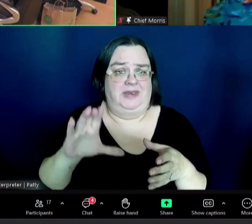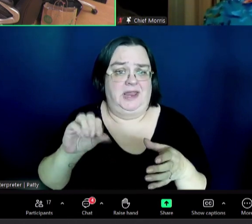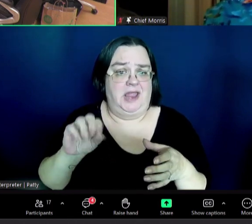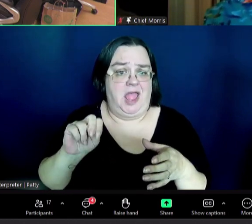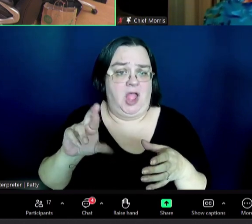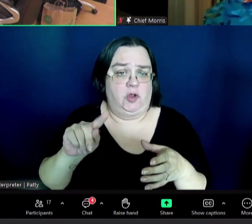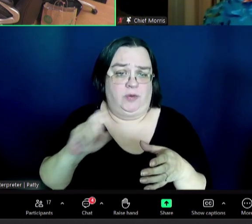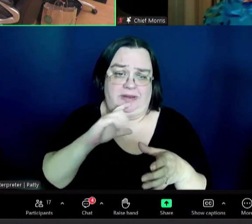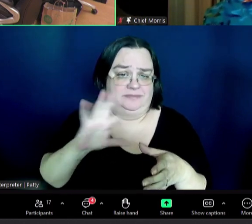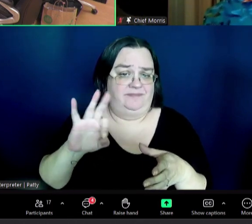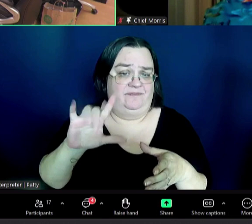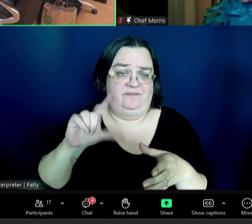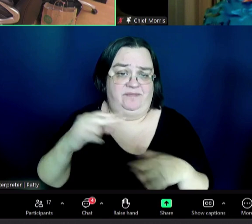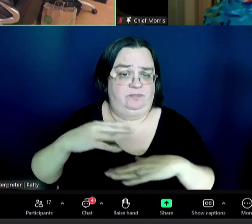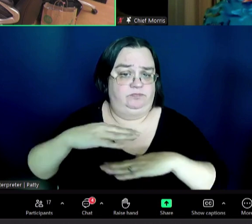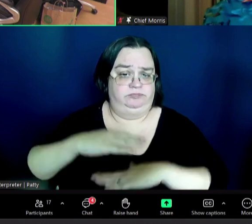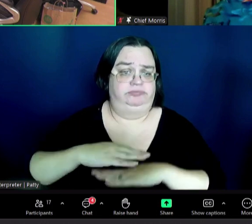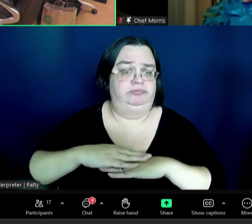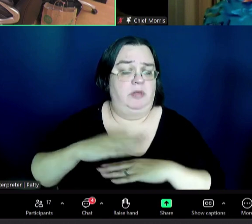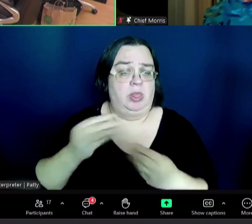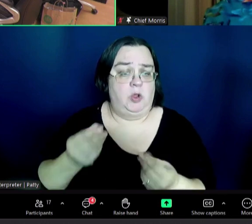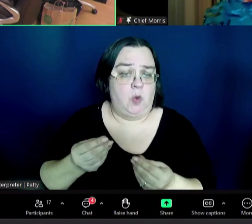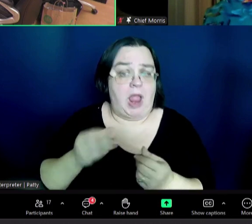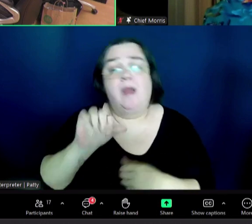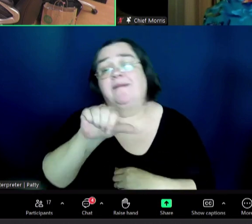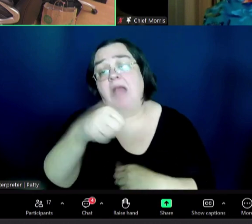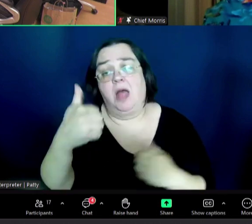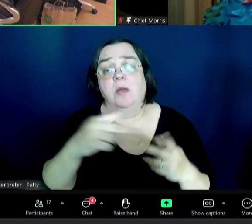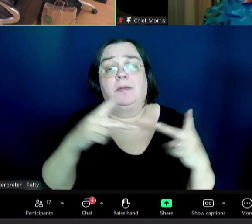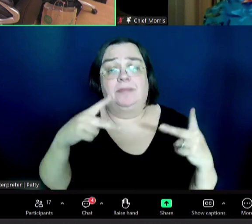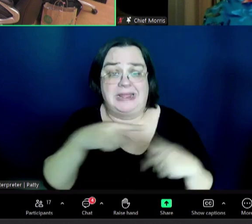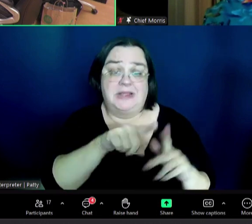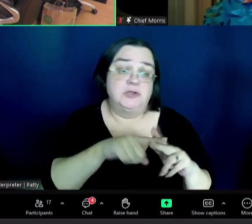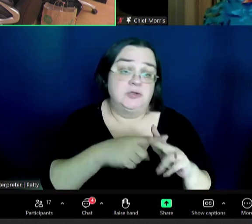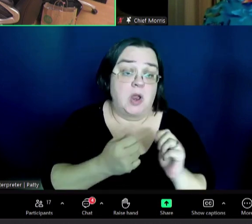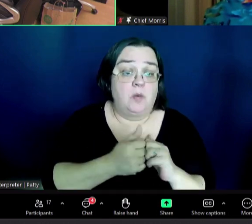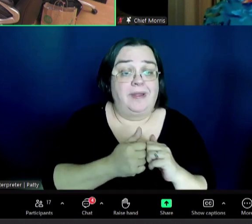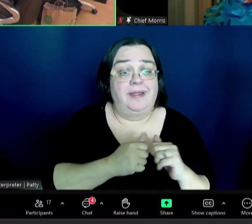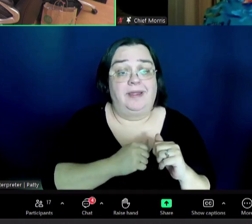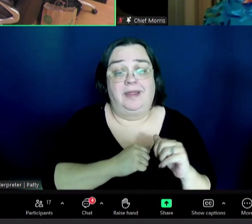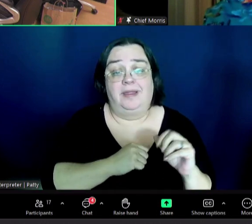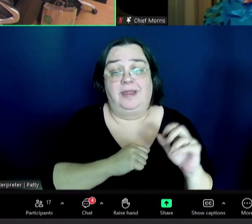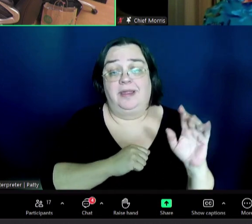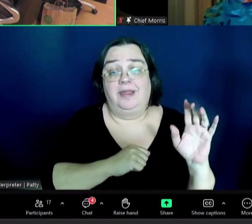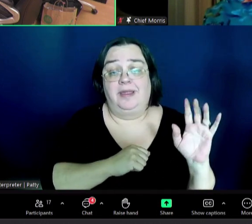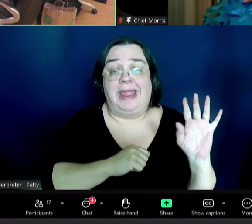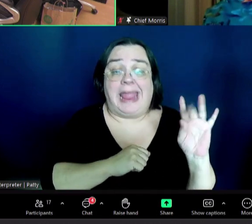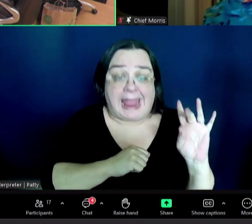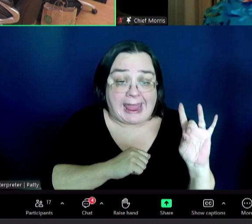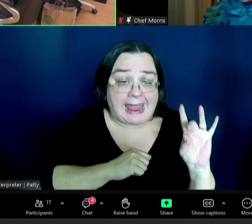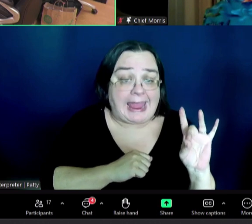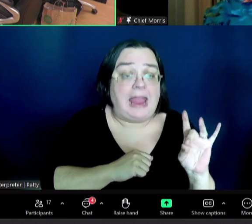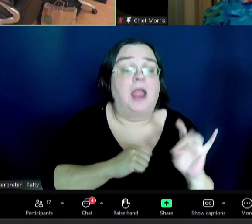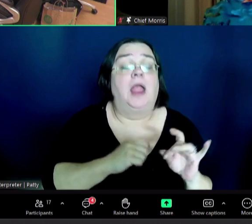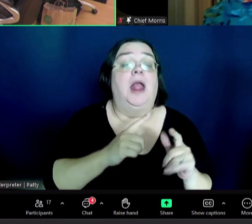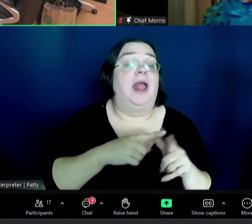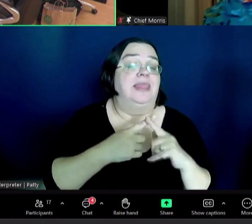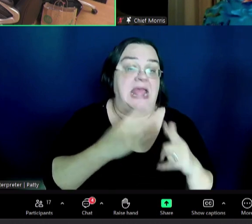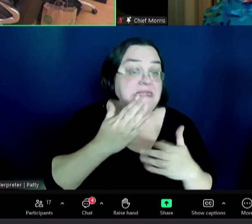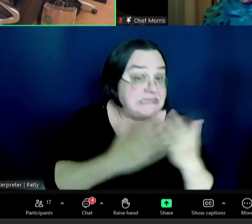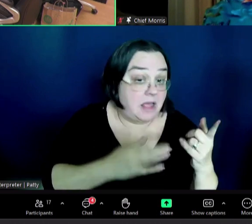ground. And we have other municipalities that they started with 8 cameras, and in some cases they've decided they need